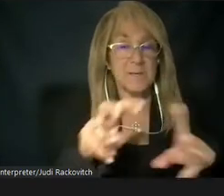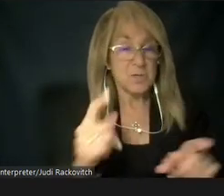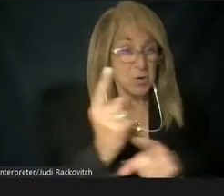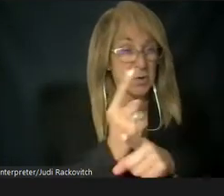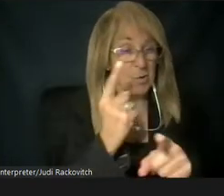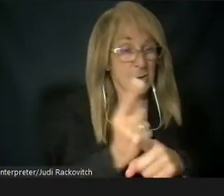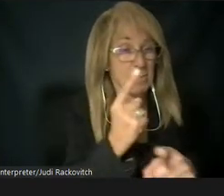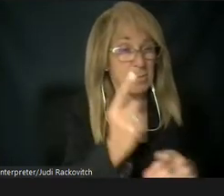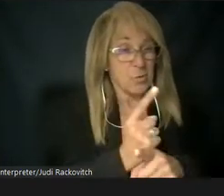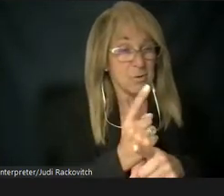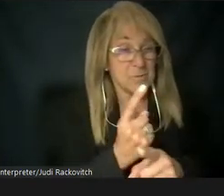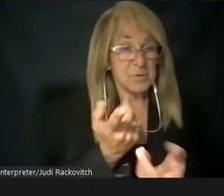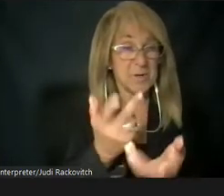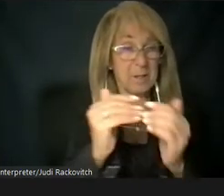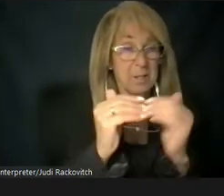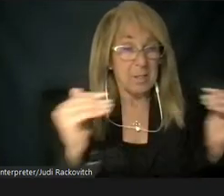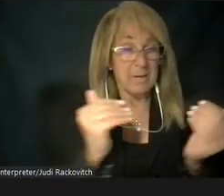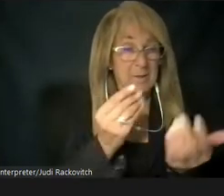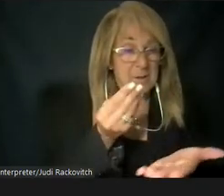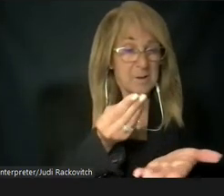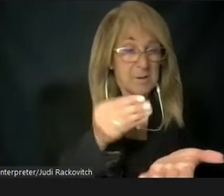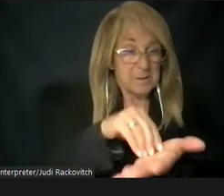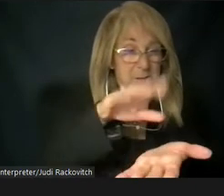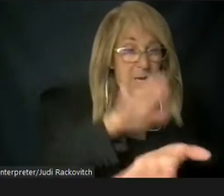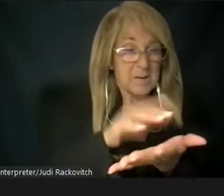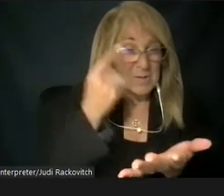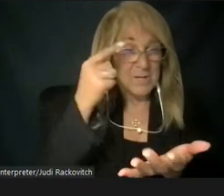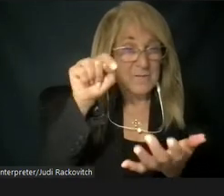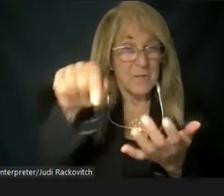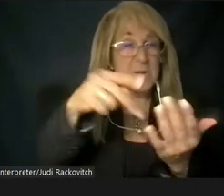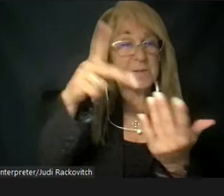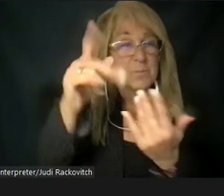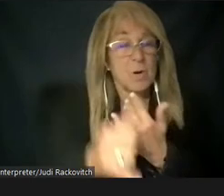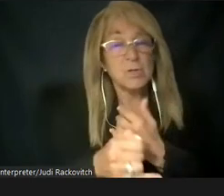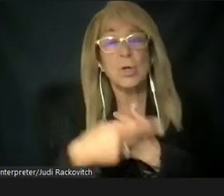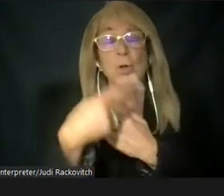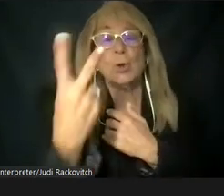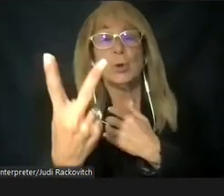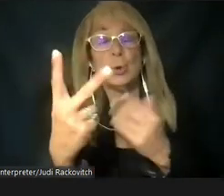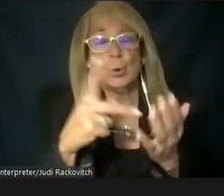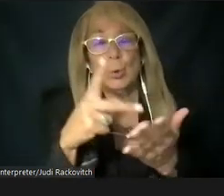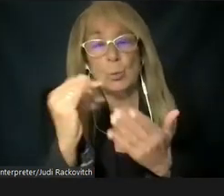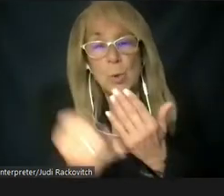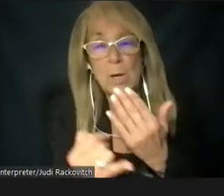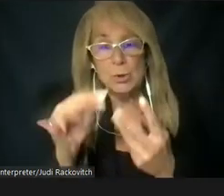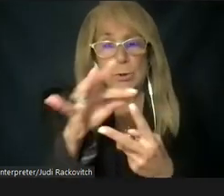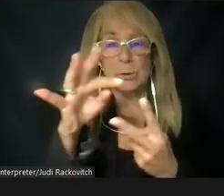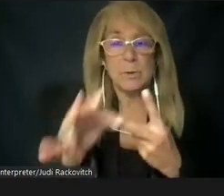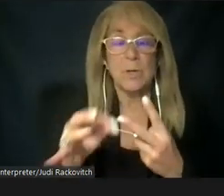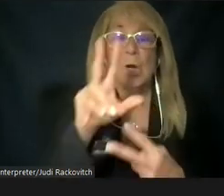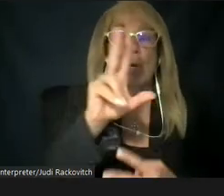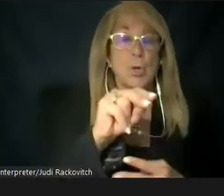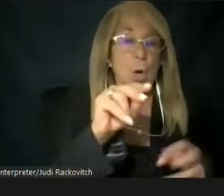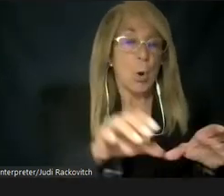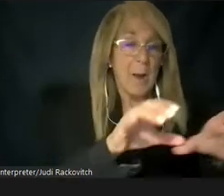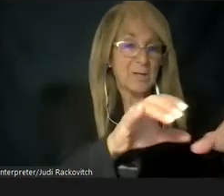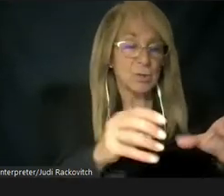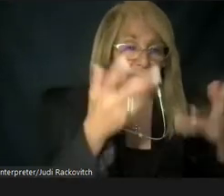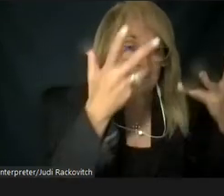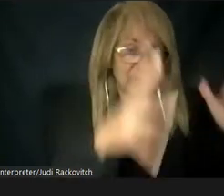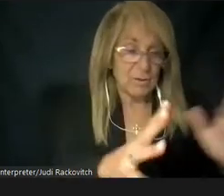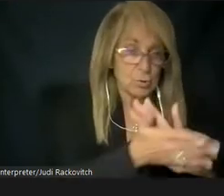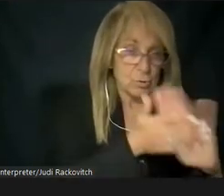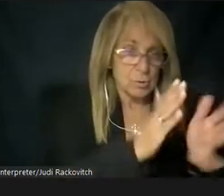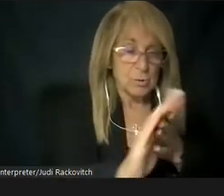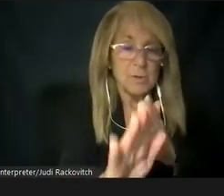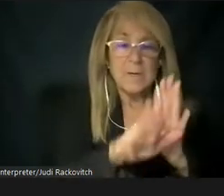documentation for this project. There are two project alternatives. There's the no action. There would be no Central Business